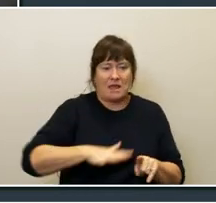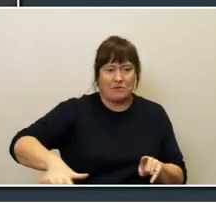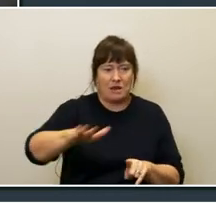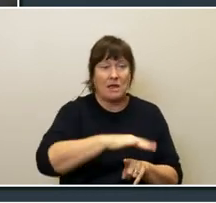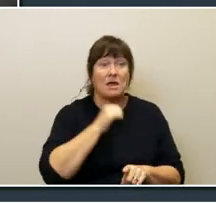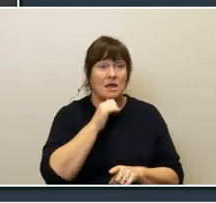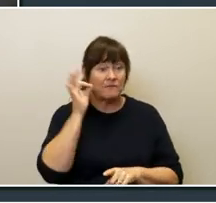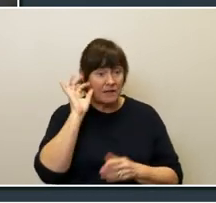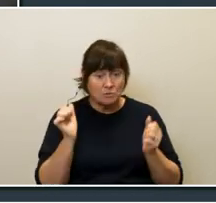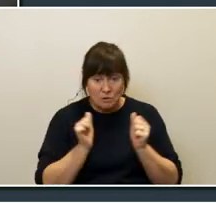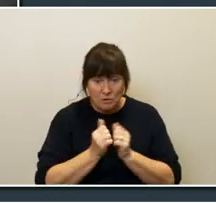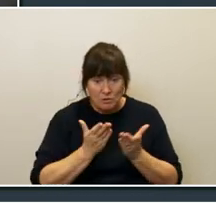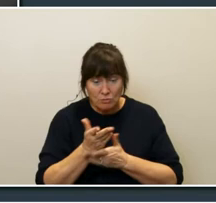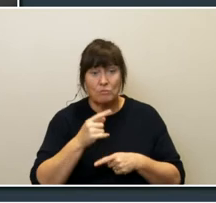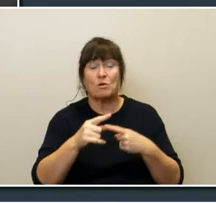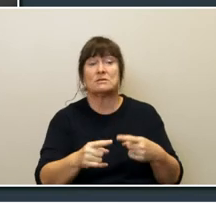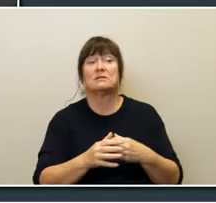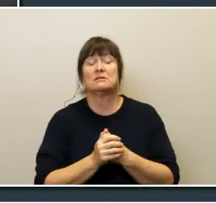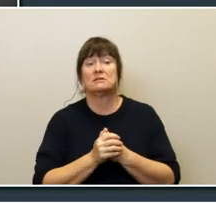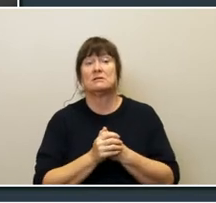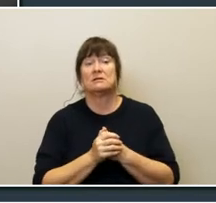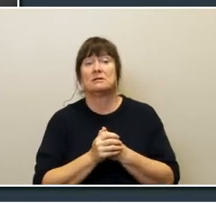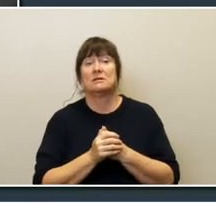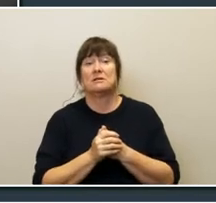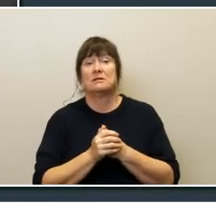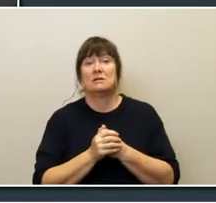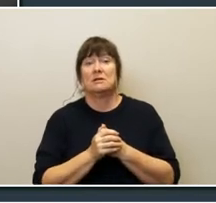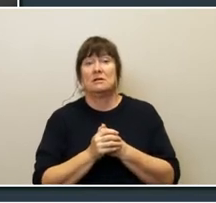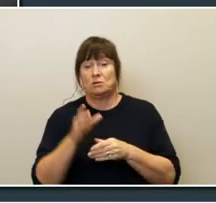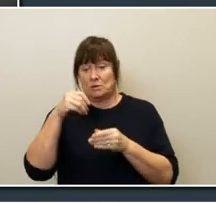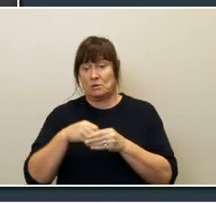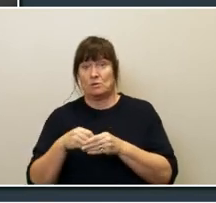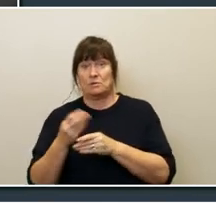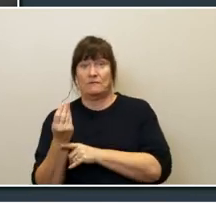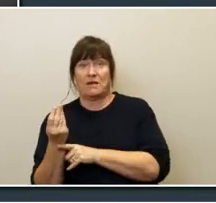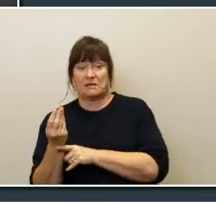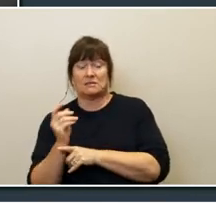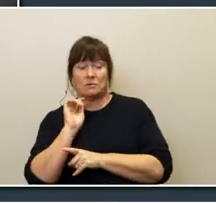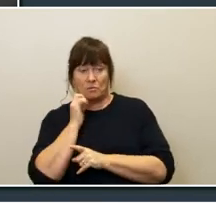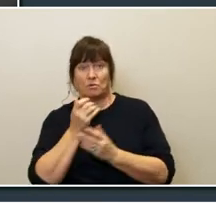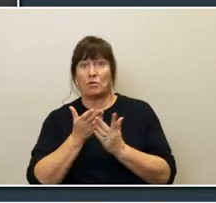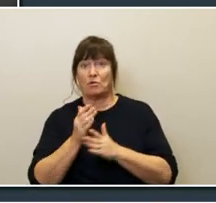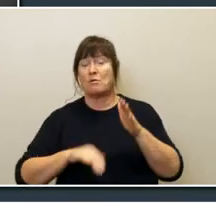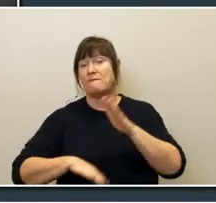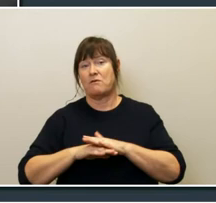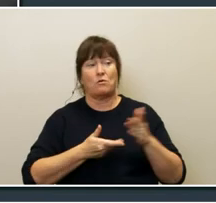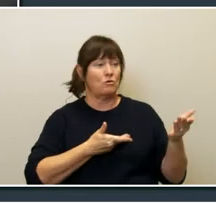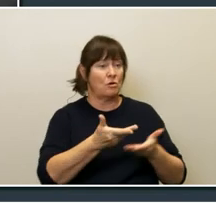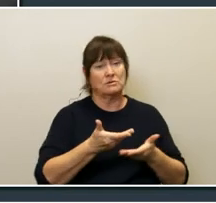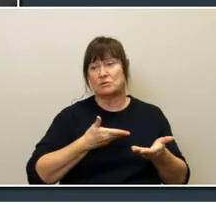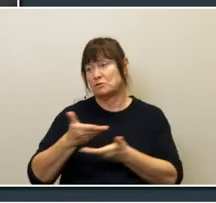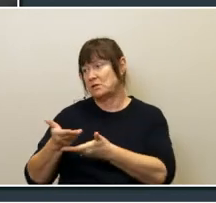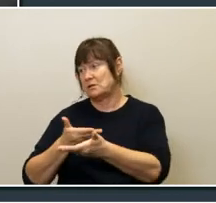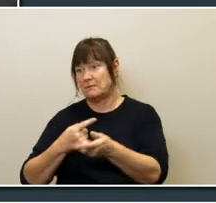if council is to agree through this process to put money in its 10-year plan, we will be going through a full consultation